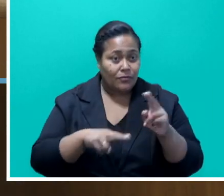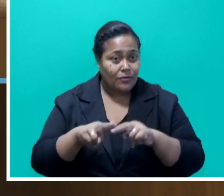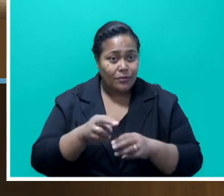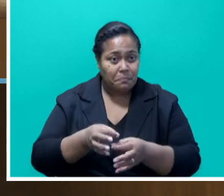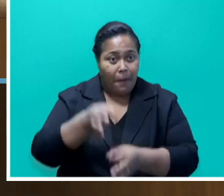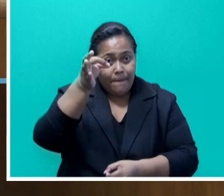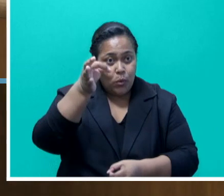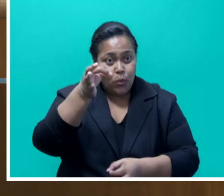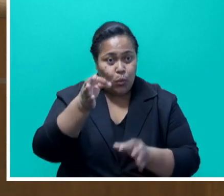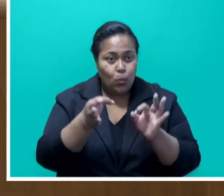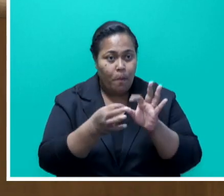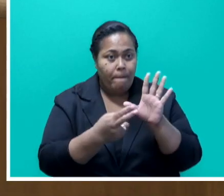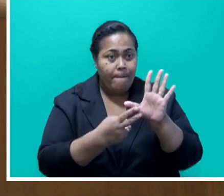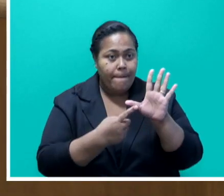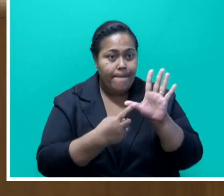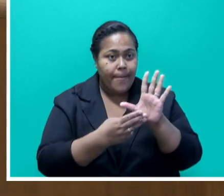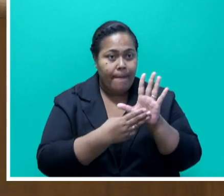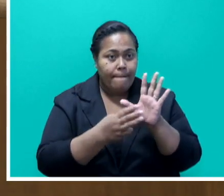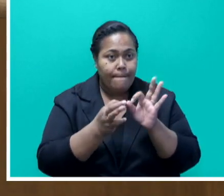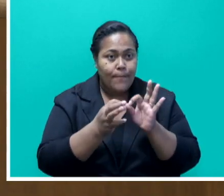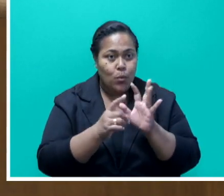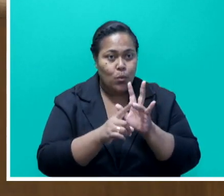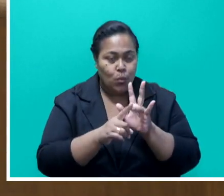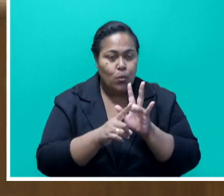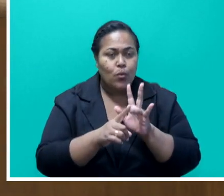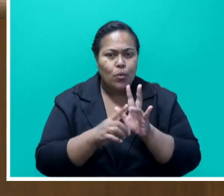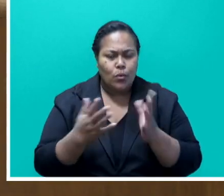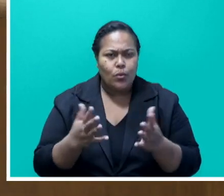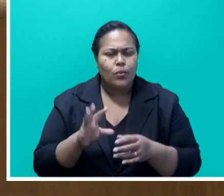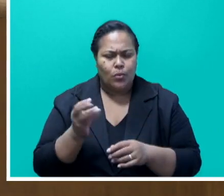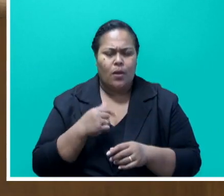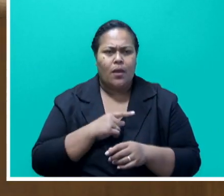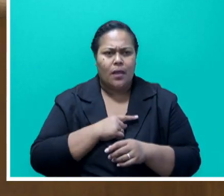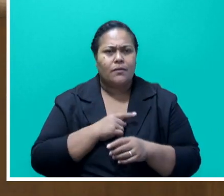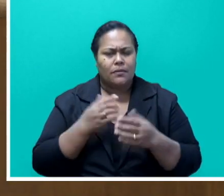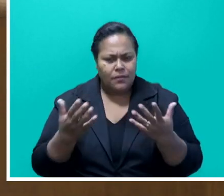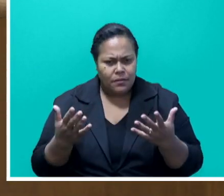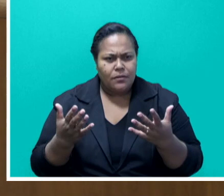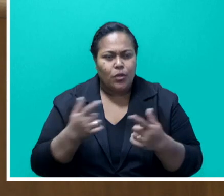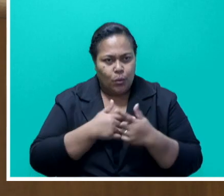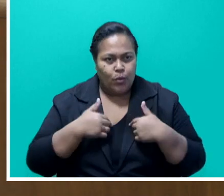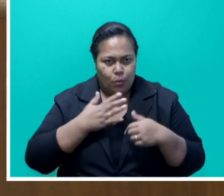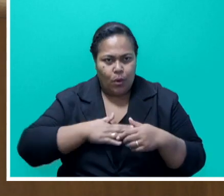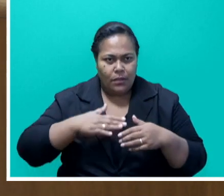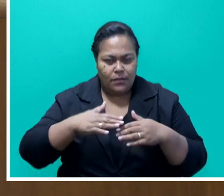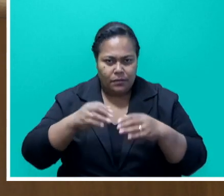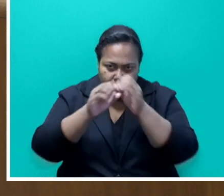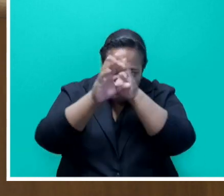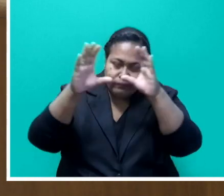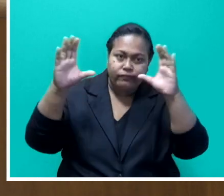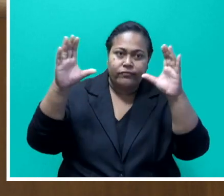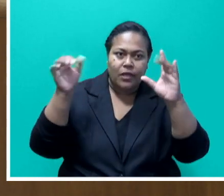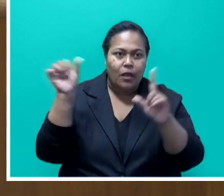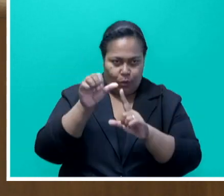same science-based, people-first, and future-forward approach that defines my